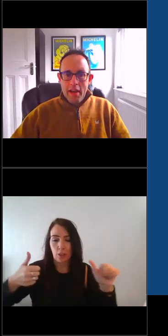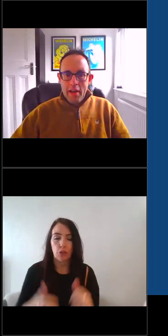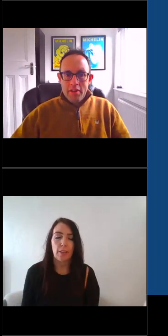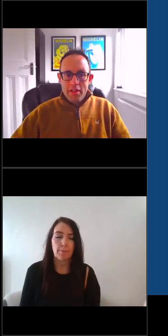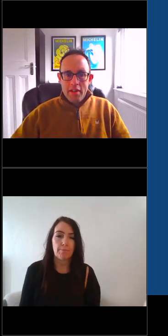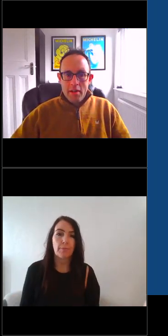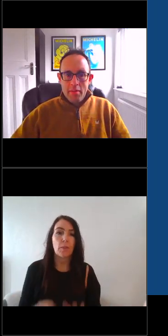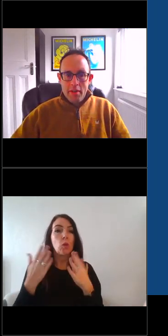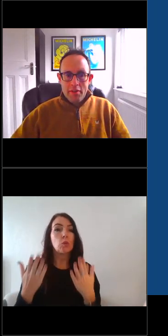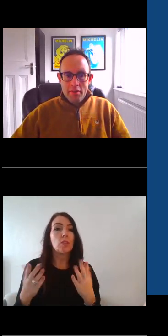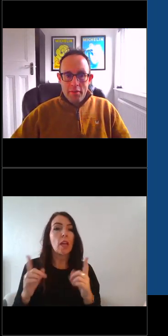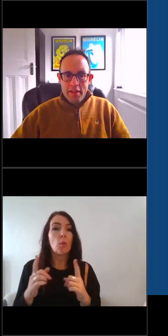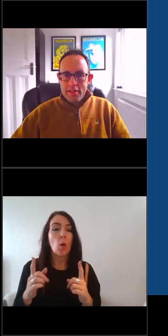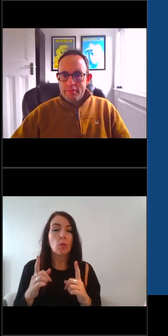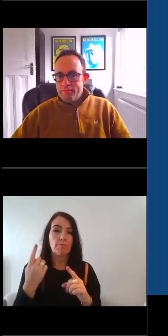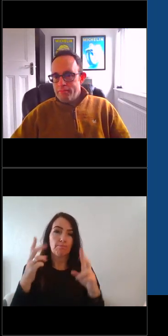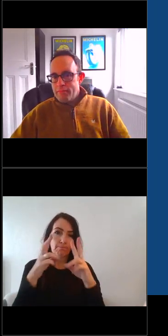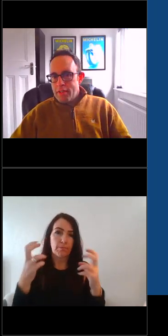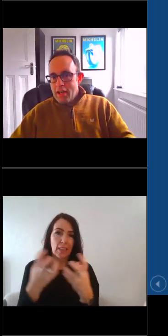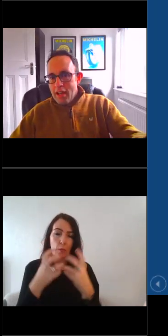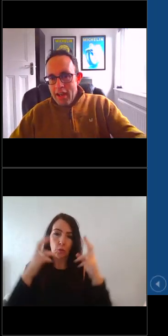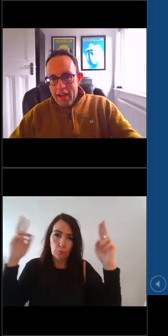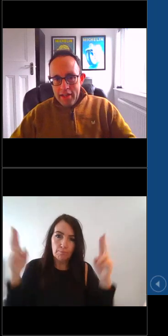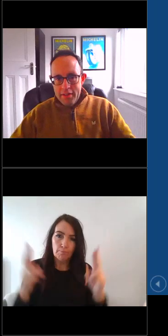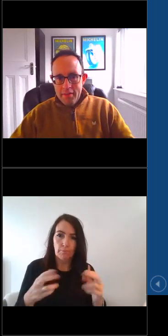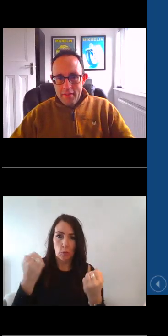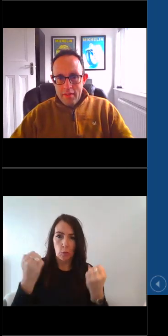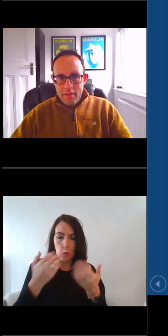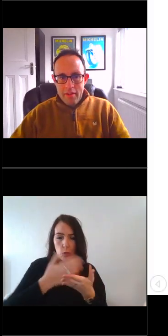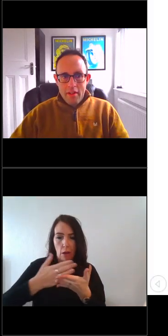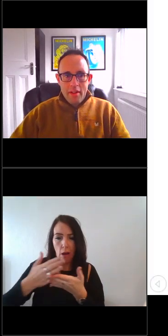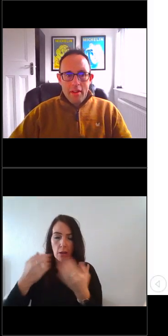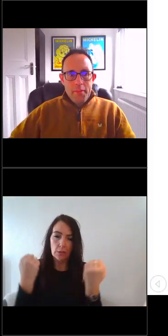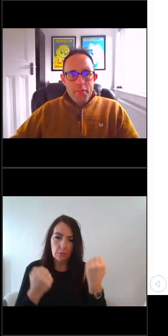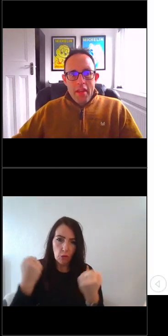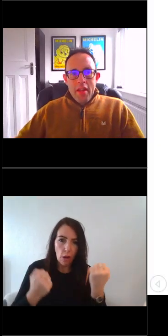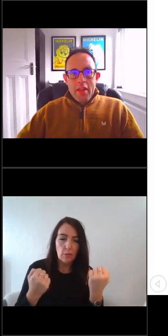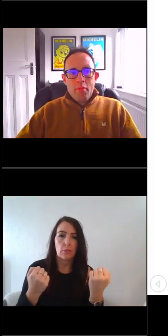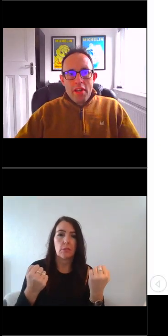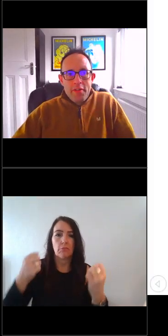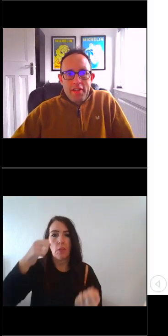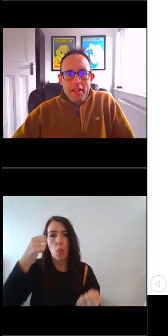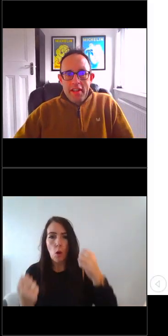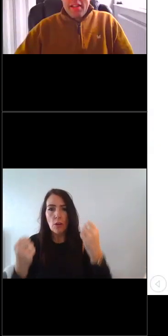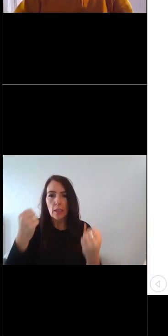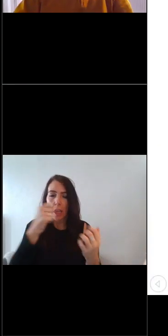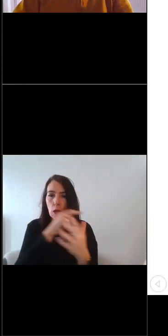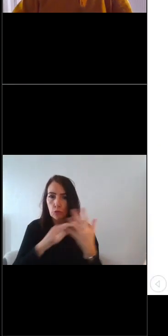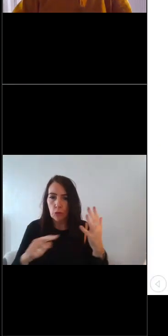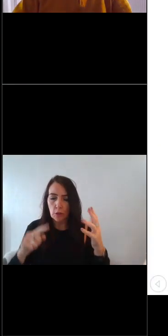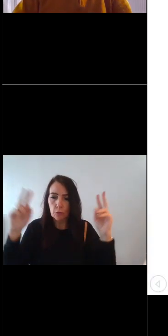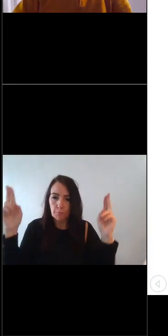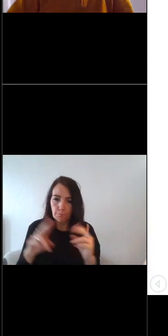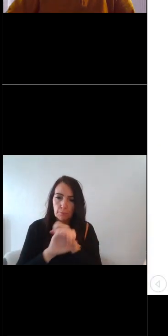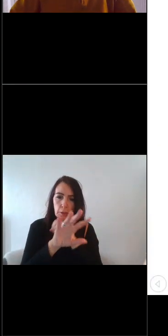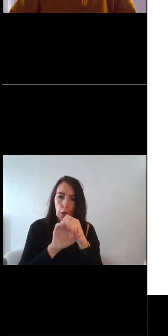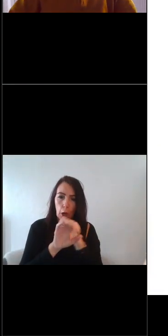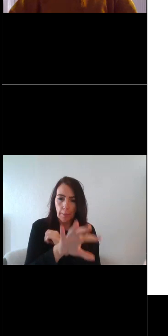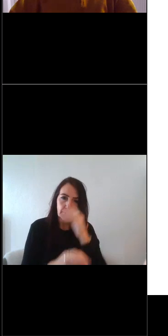about how to decarbonise your fleet. And the brief for today's sessions